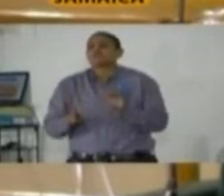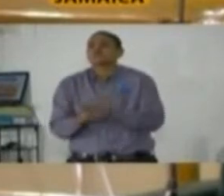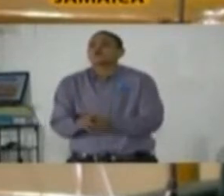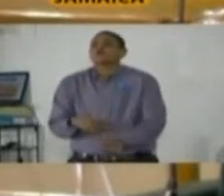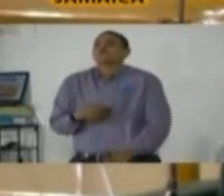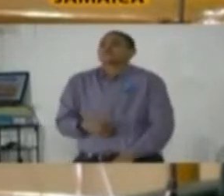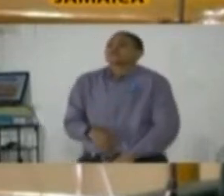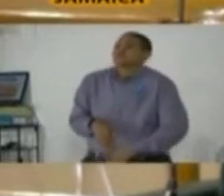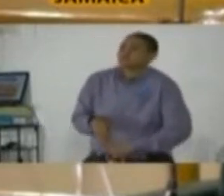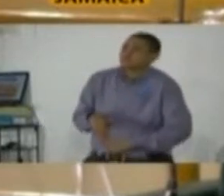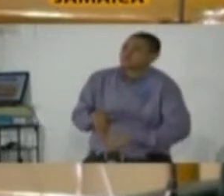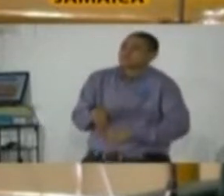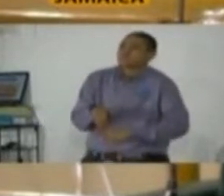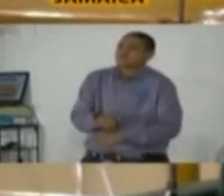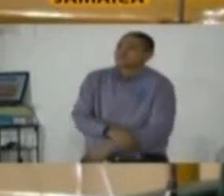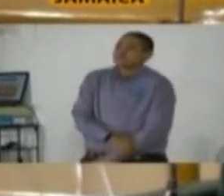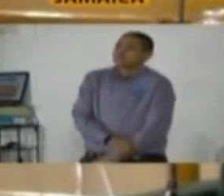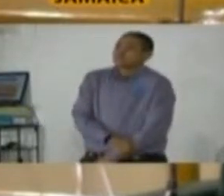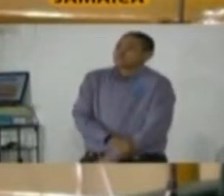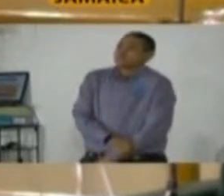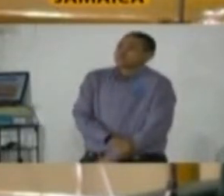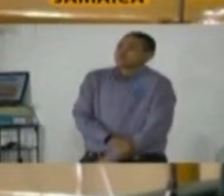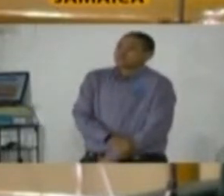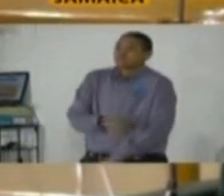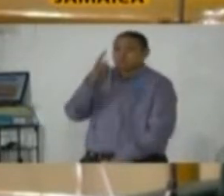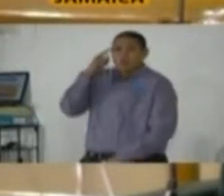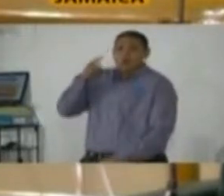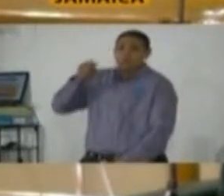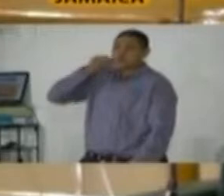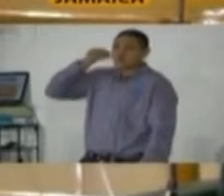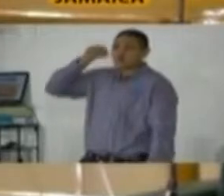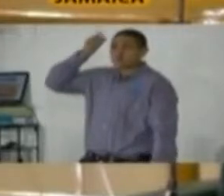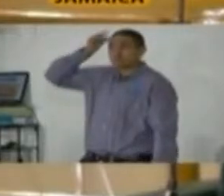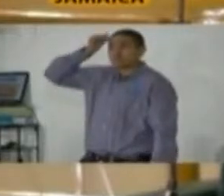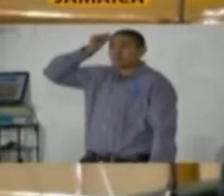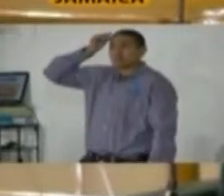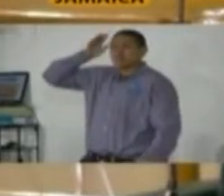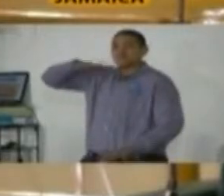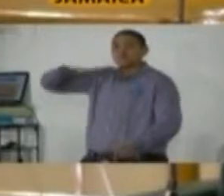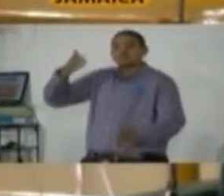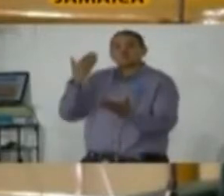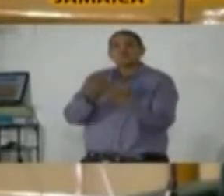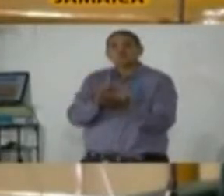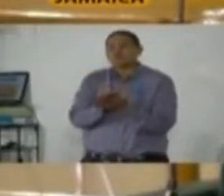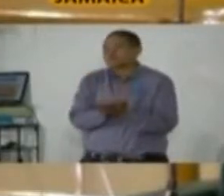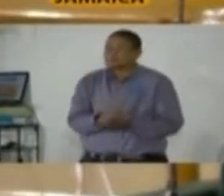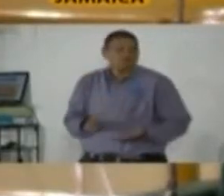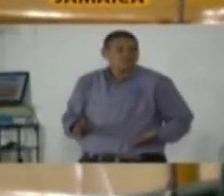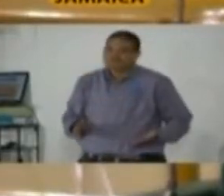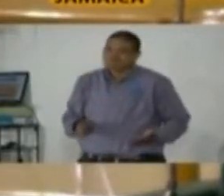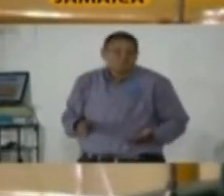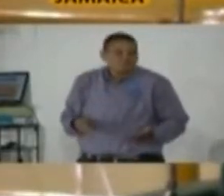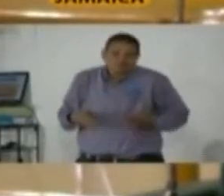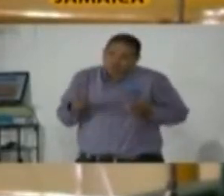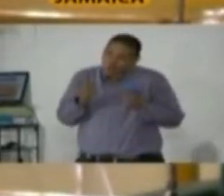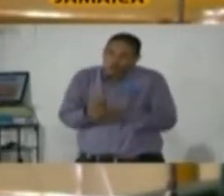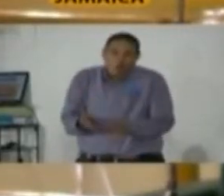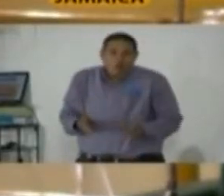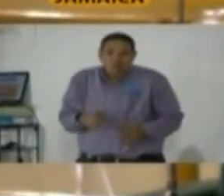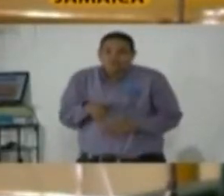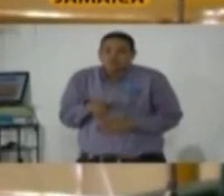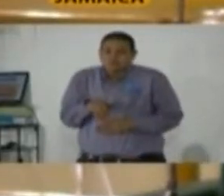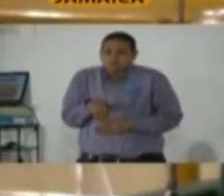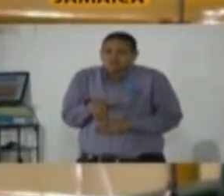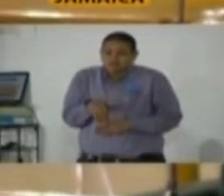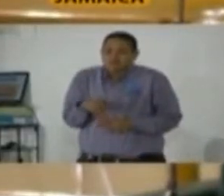The slightest word can set them off. The Jamaica Survey of Living Conditions 2019 has the statistics on